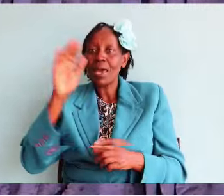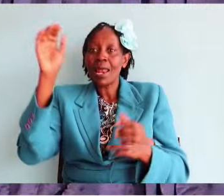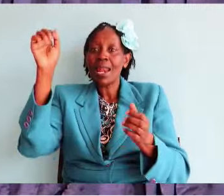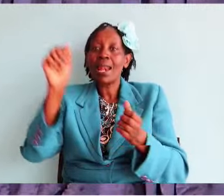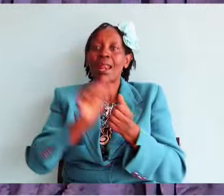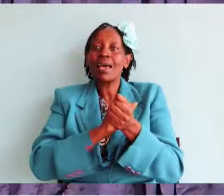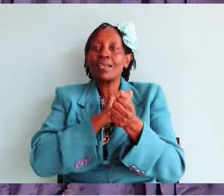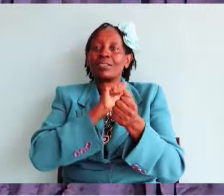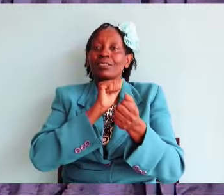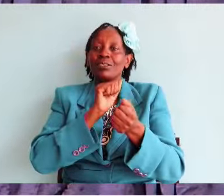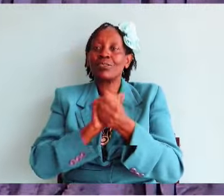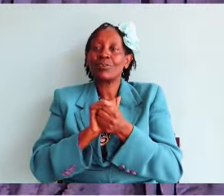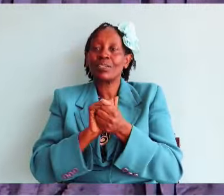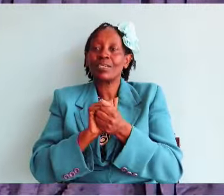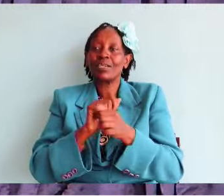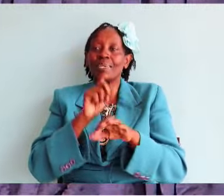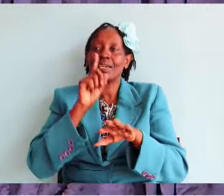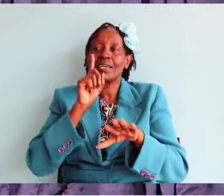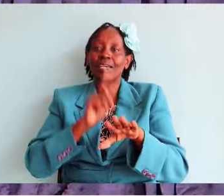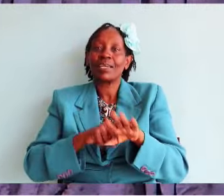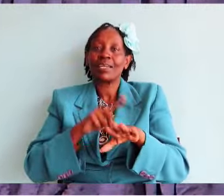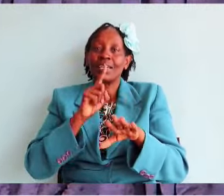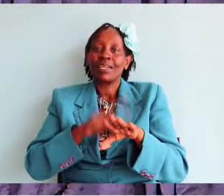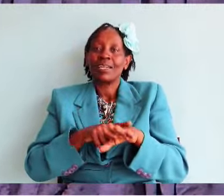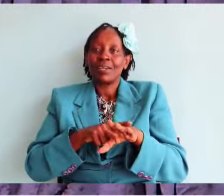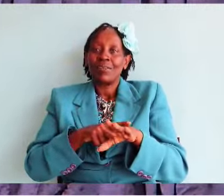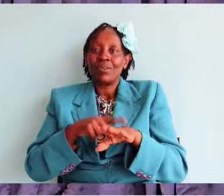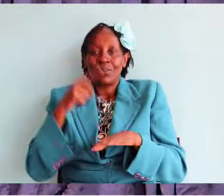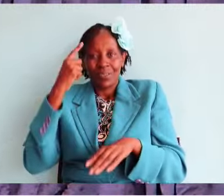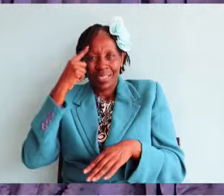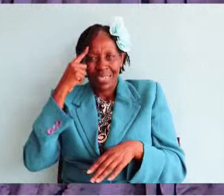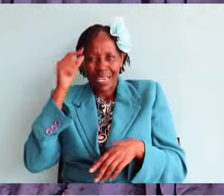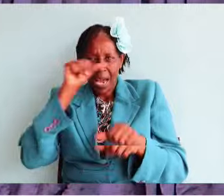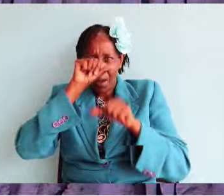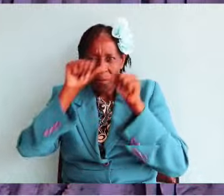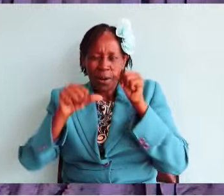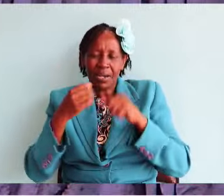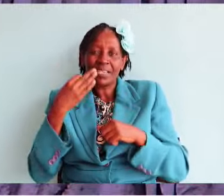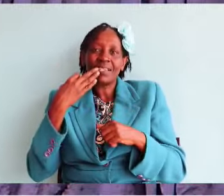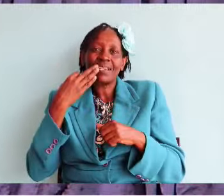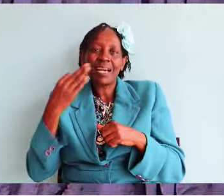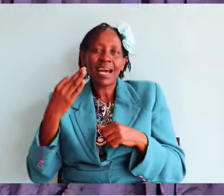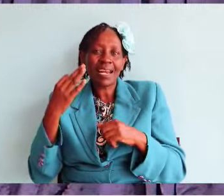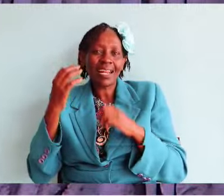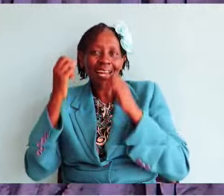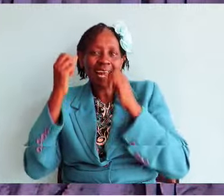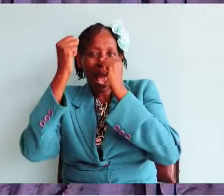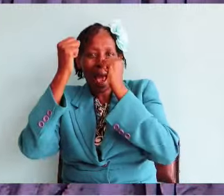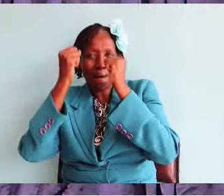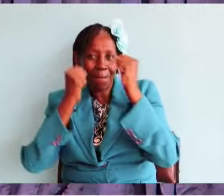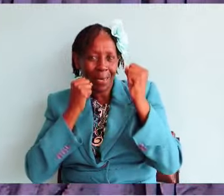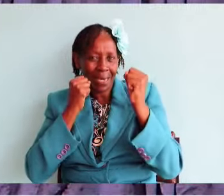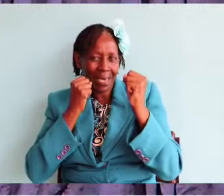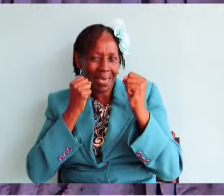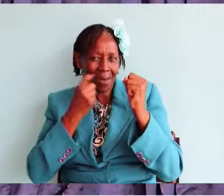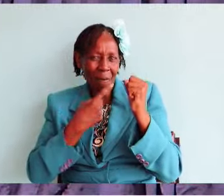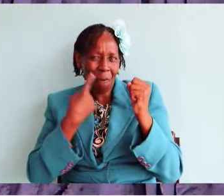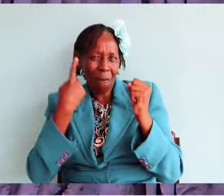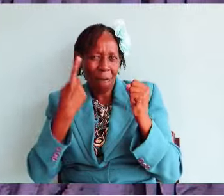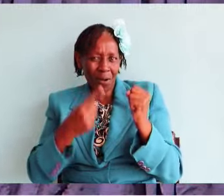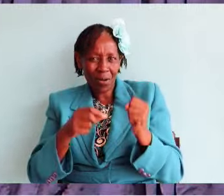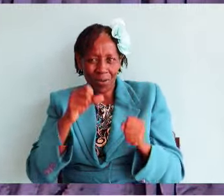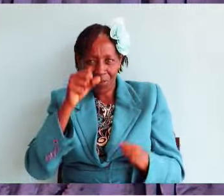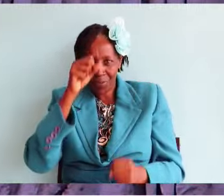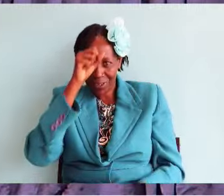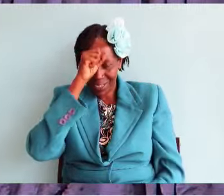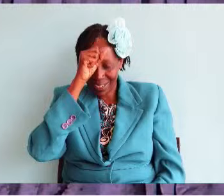If you look at this one too, 300 army is only foolishness to those who do not know